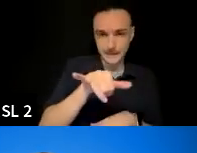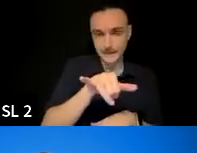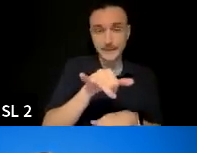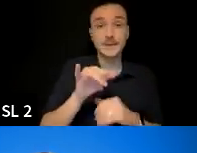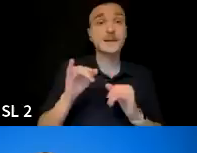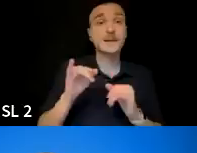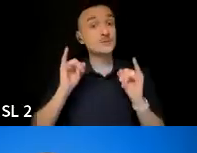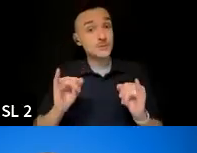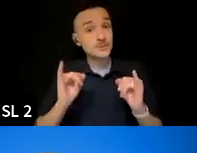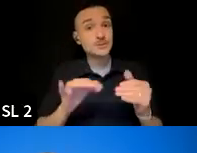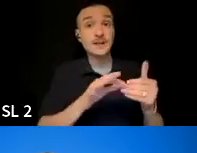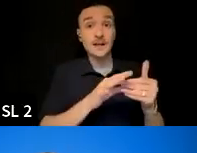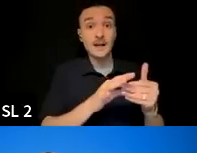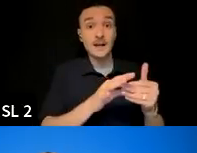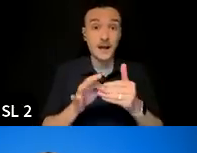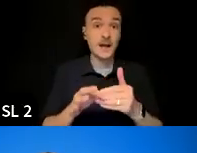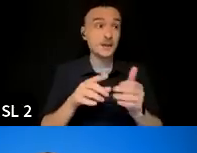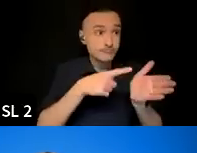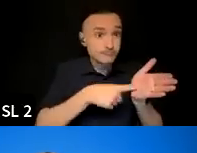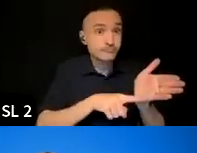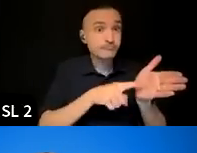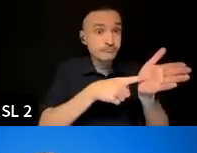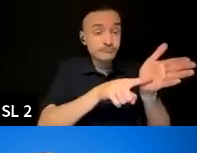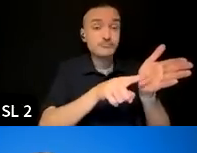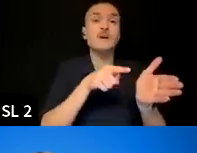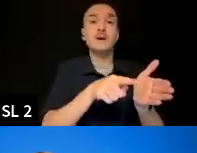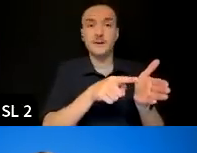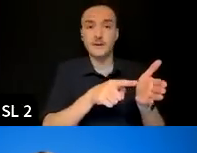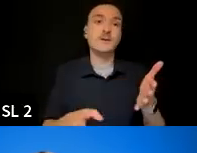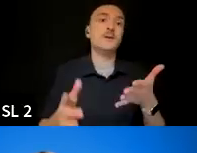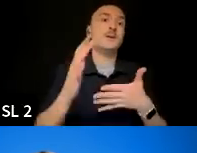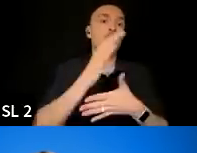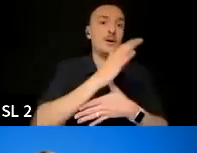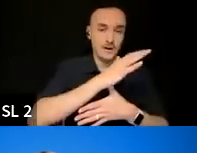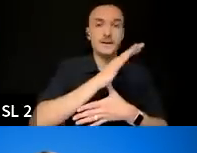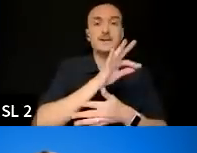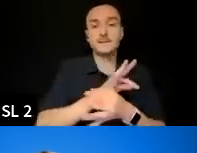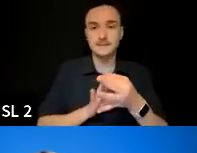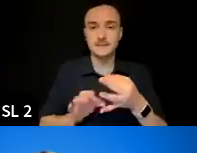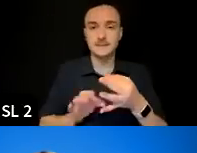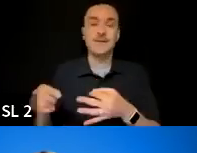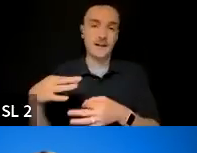over both the funding opportunity and general application guide instructions.